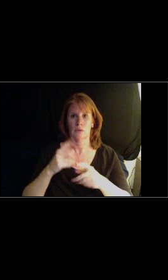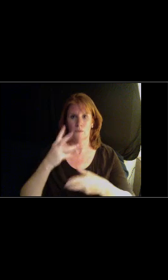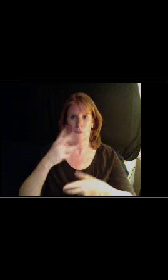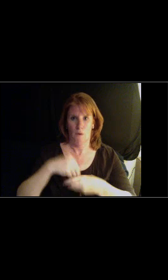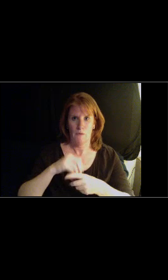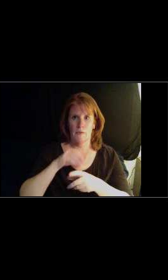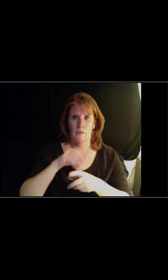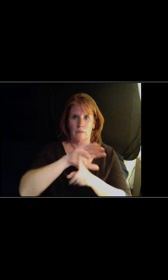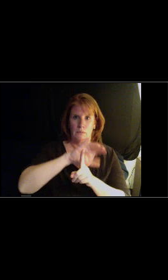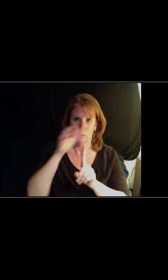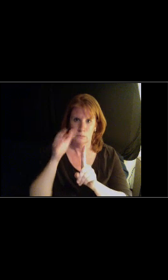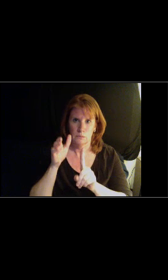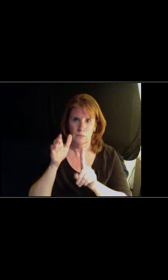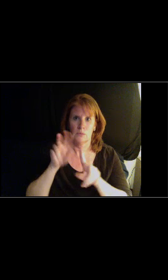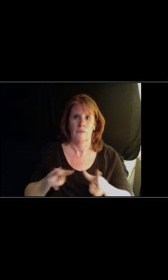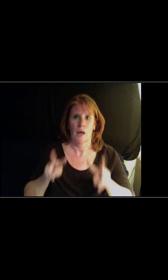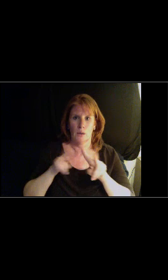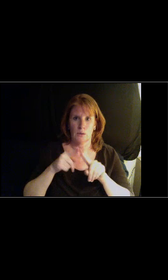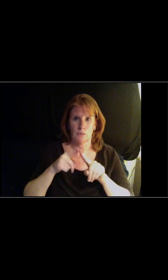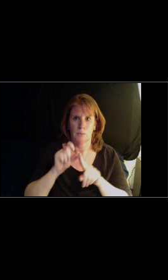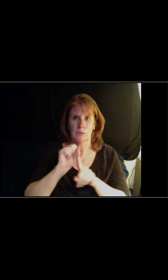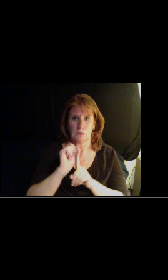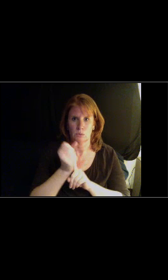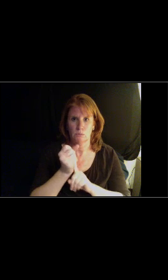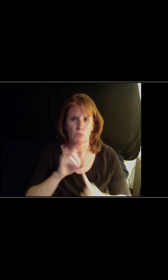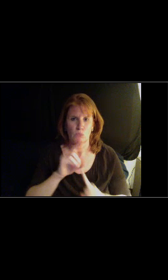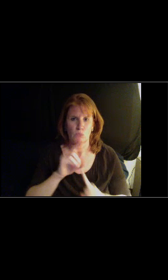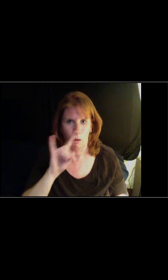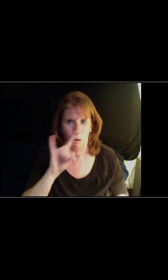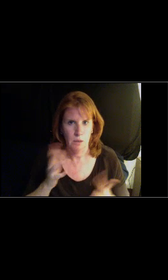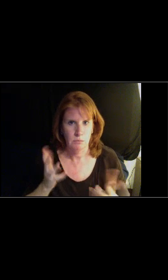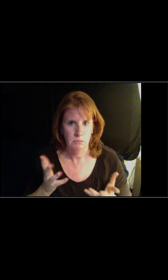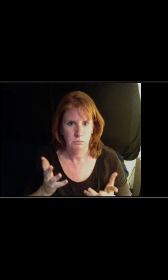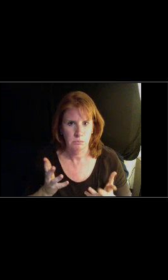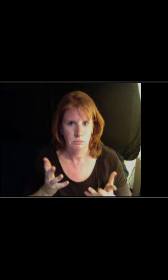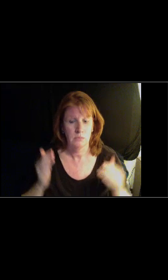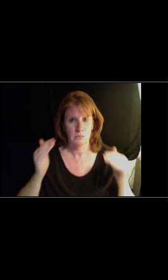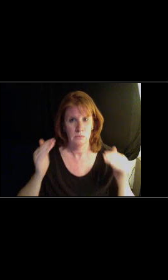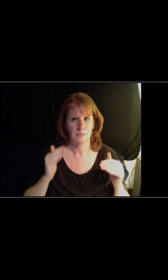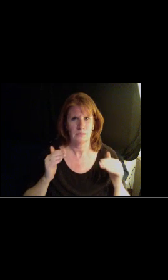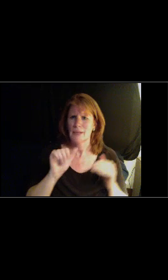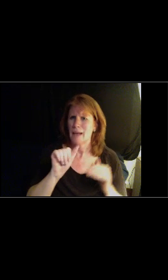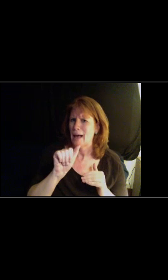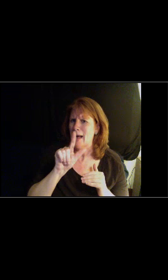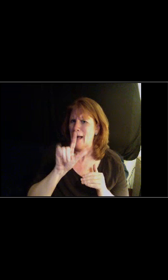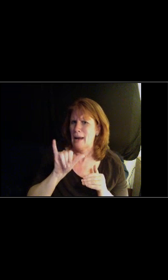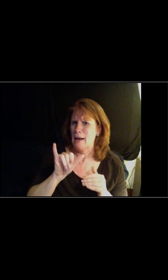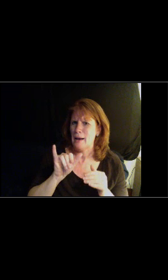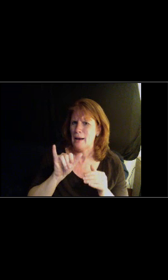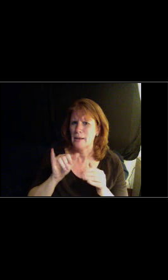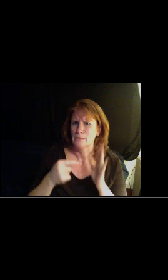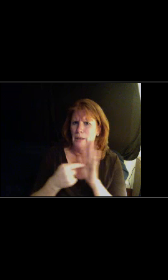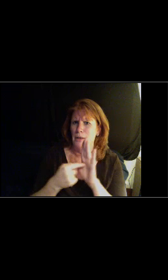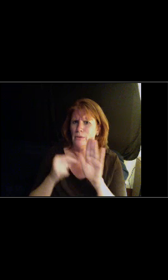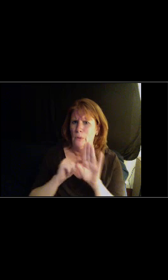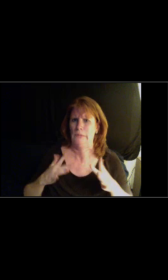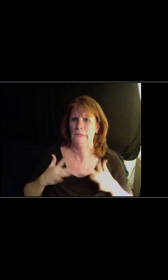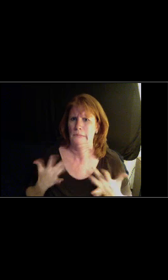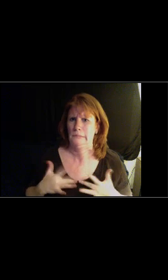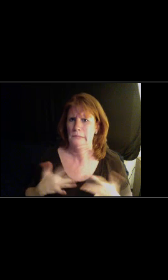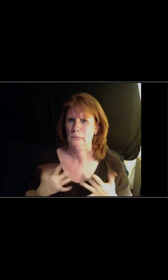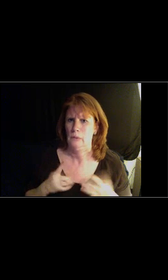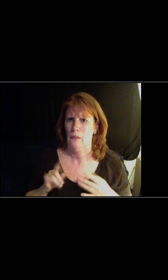So suppose we transitioned to a normative approach and values within our profession. What would that